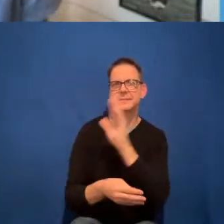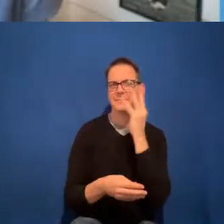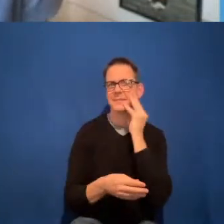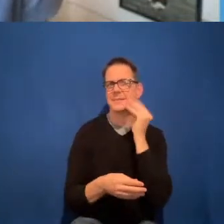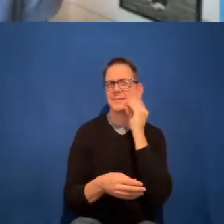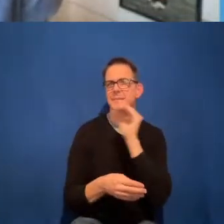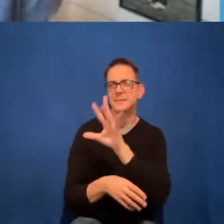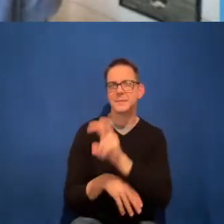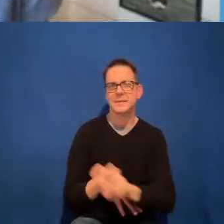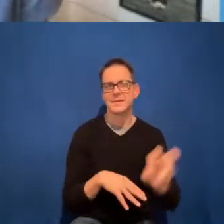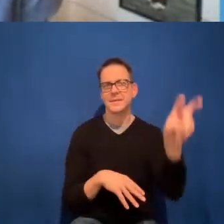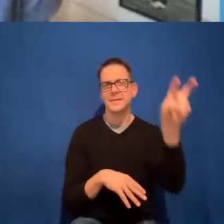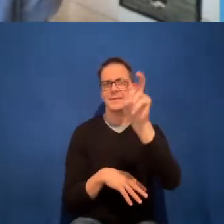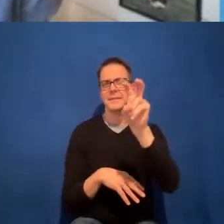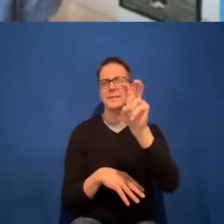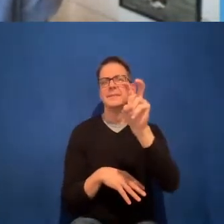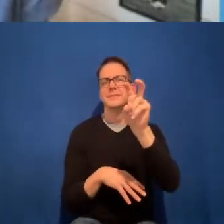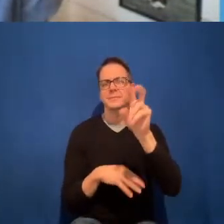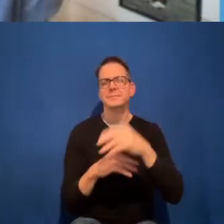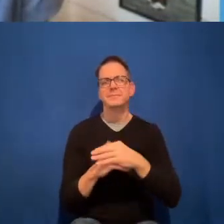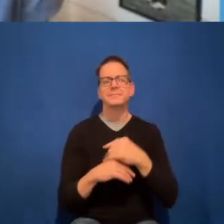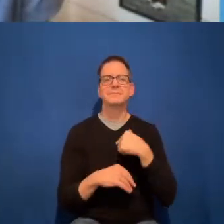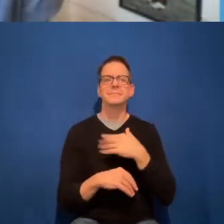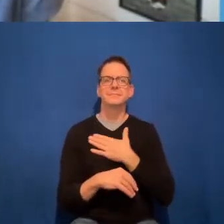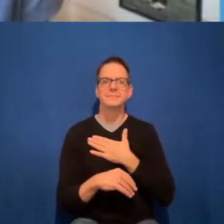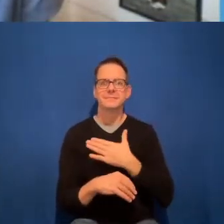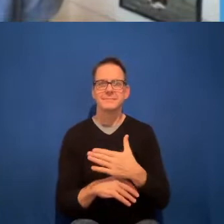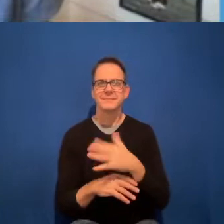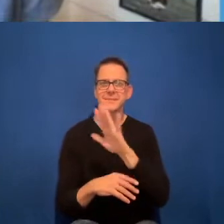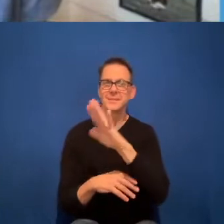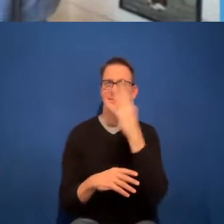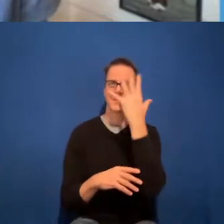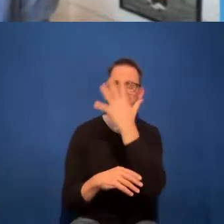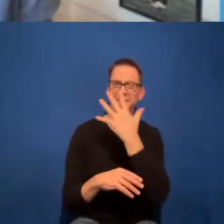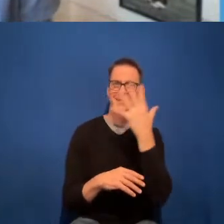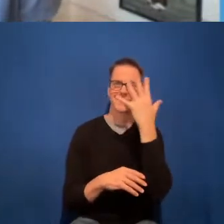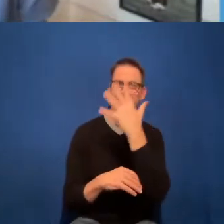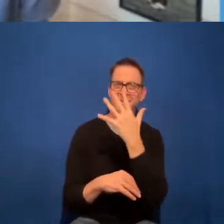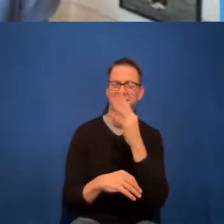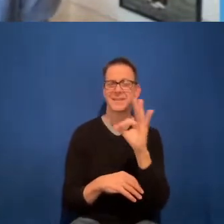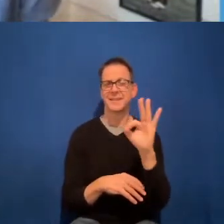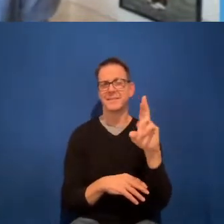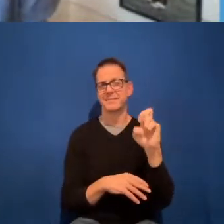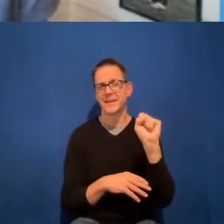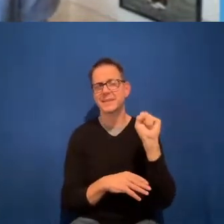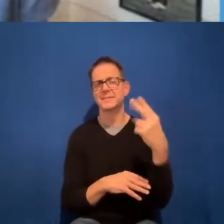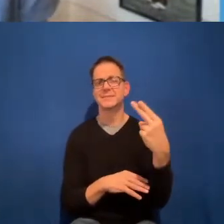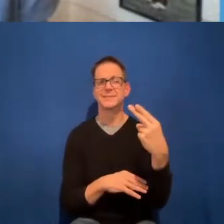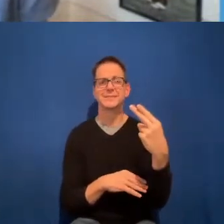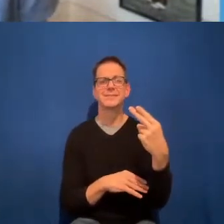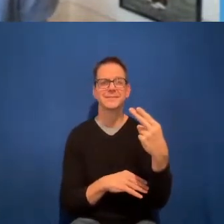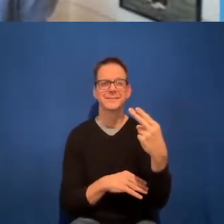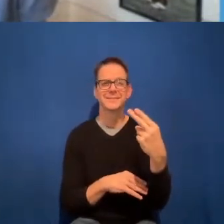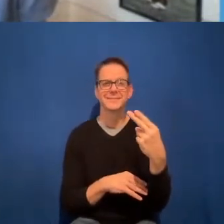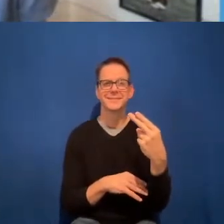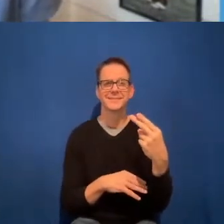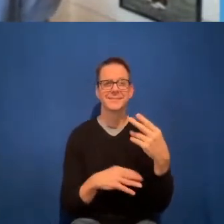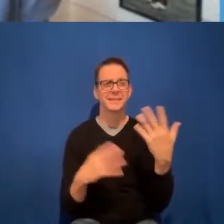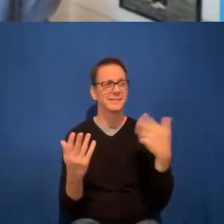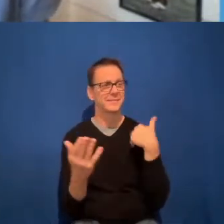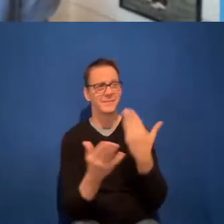experience of your travels. I must admit, you look refreshed. I was pretty tired when